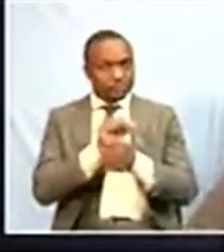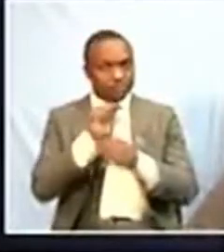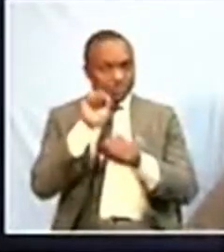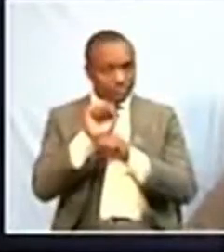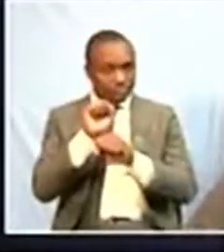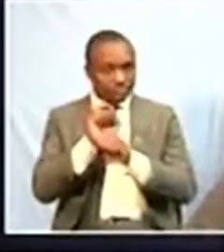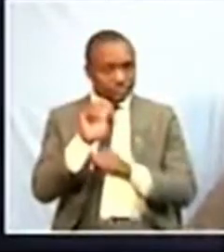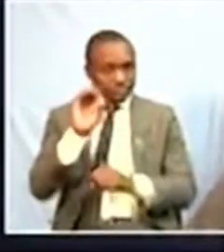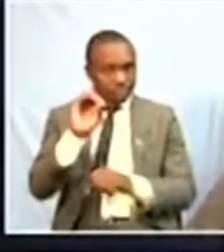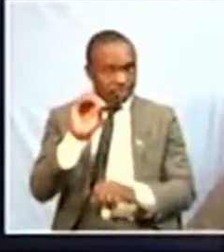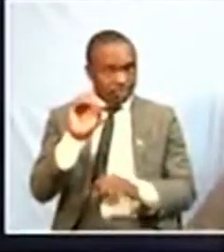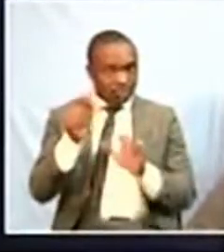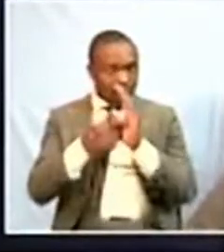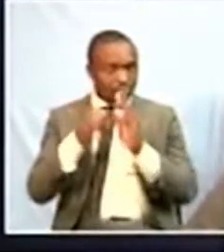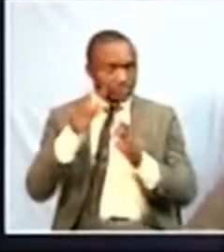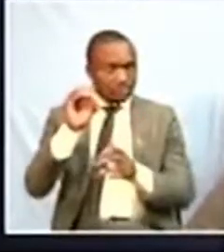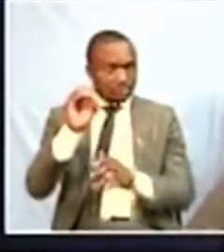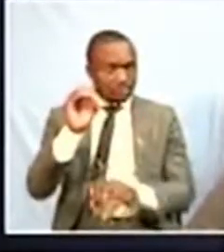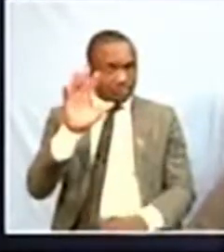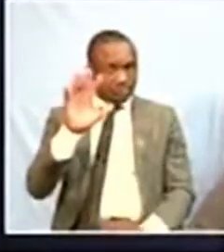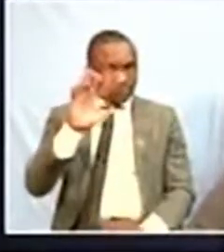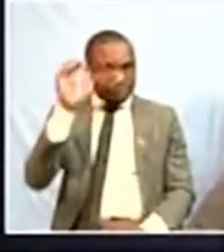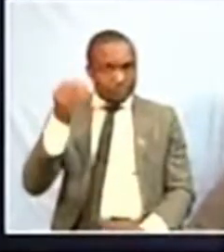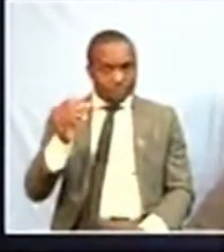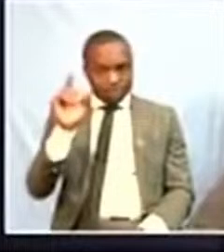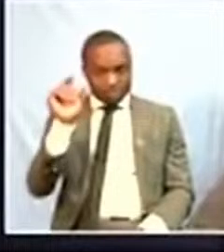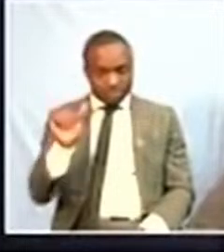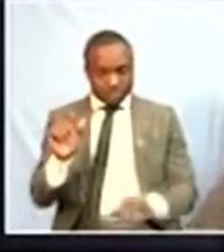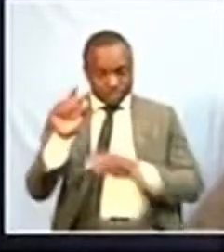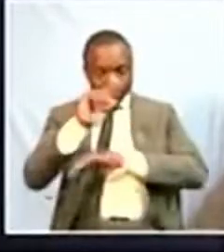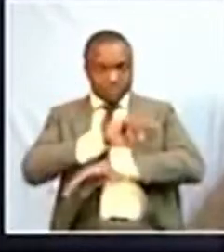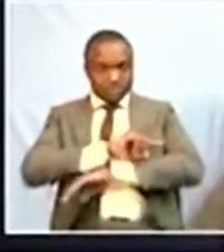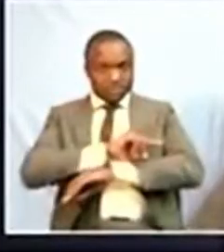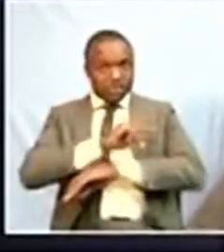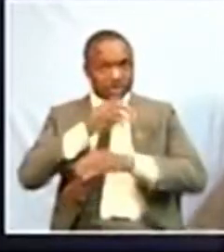are 0.05% per day. The